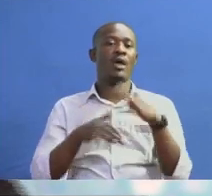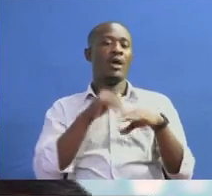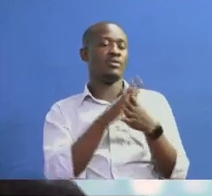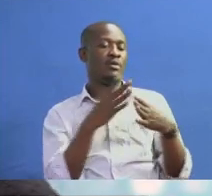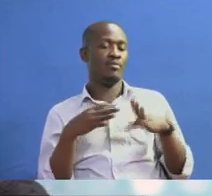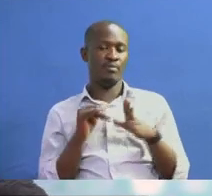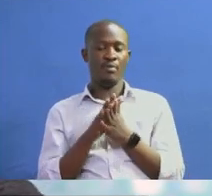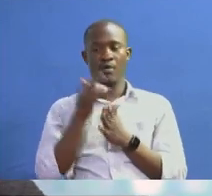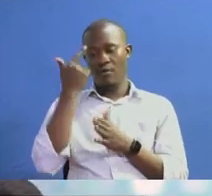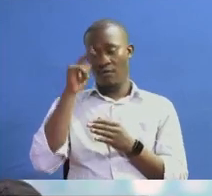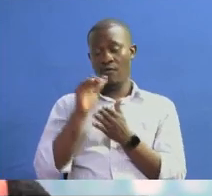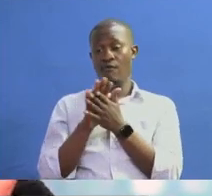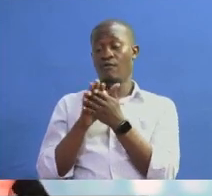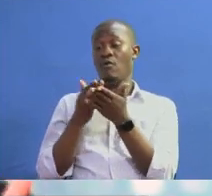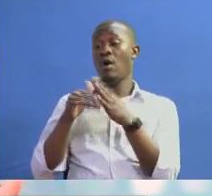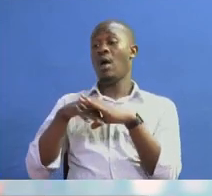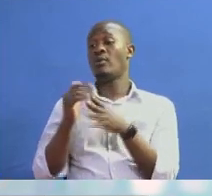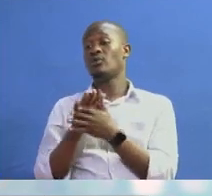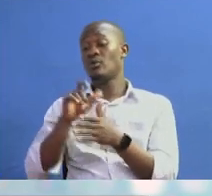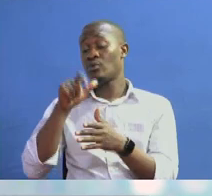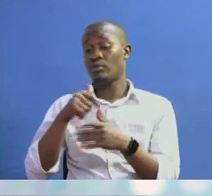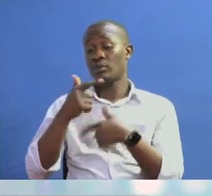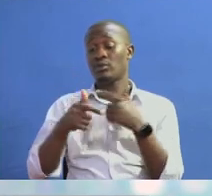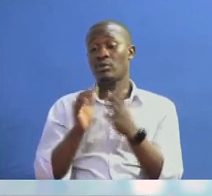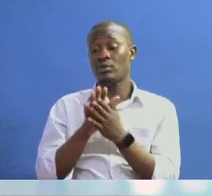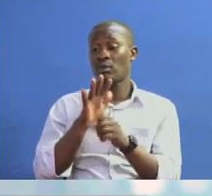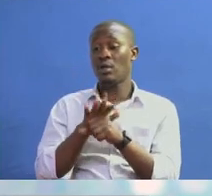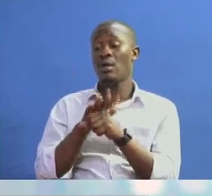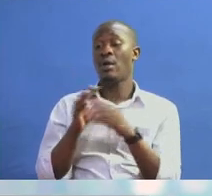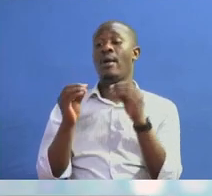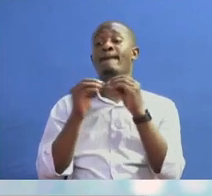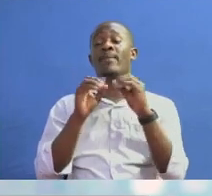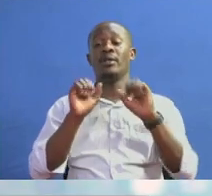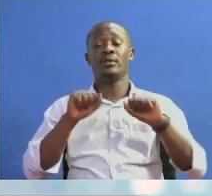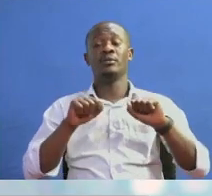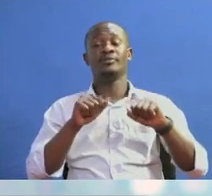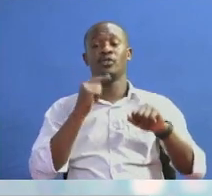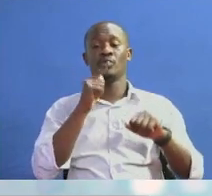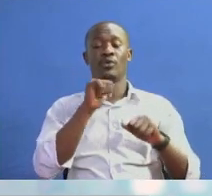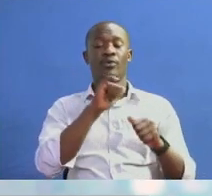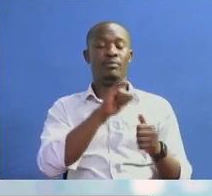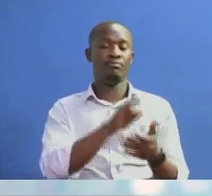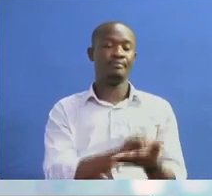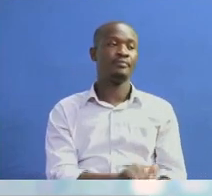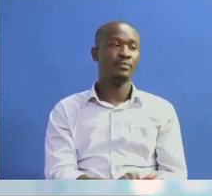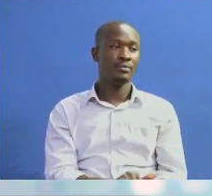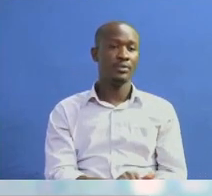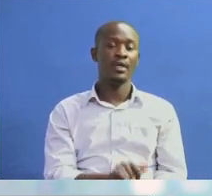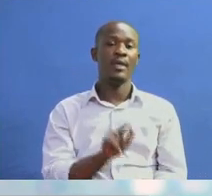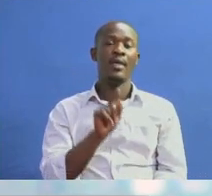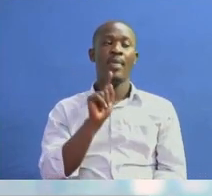For foreign individuals, you have to go through a series of meetings and agreements so that like